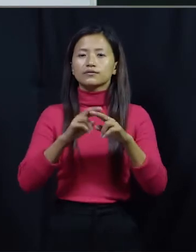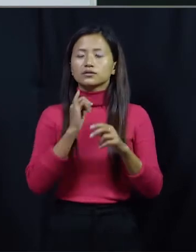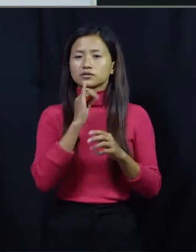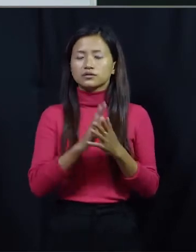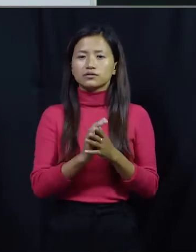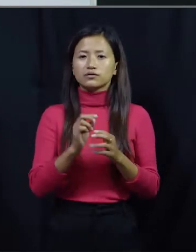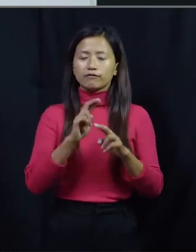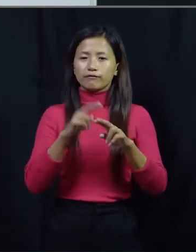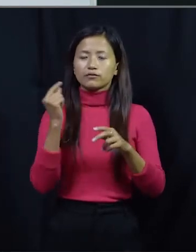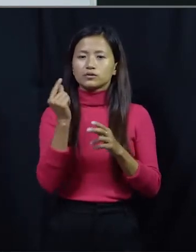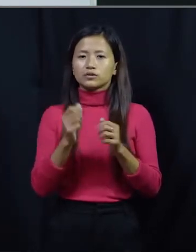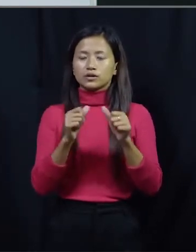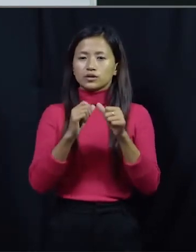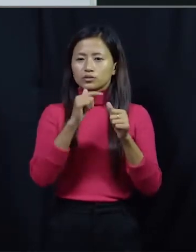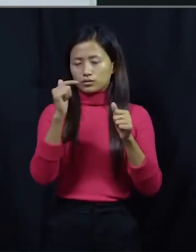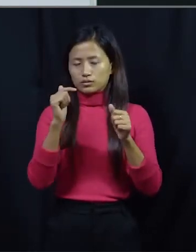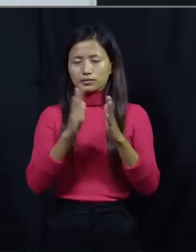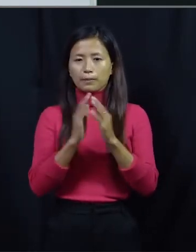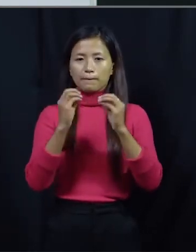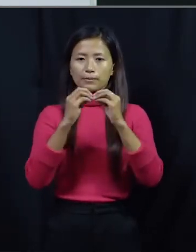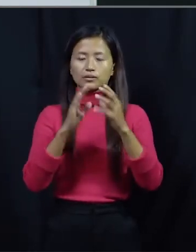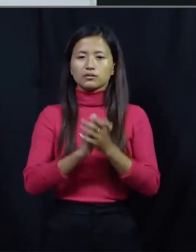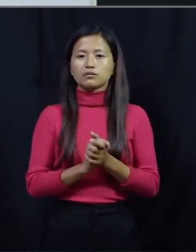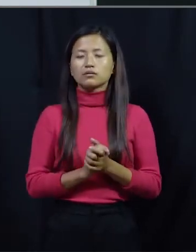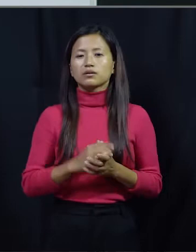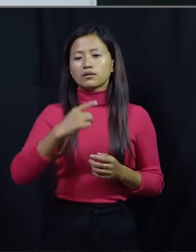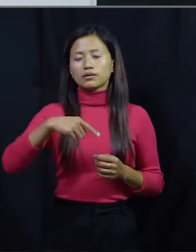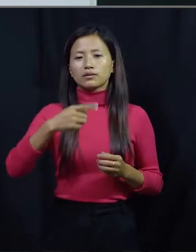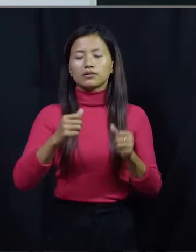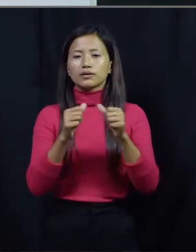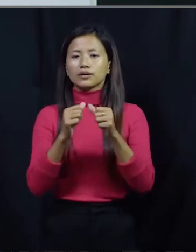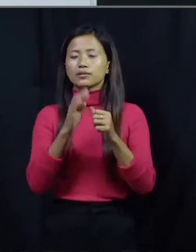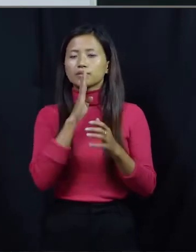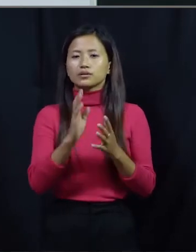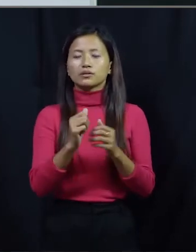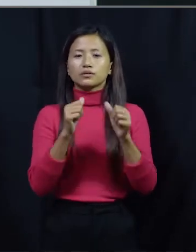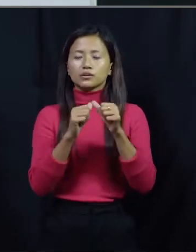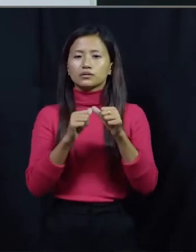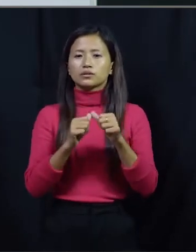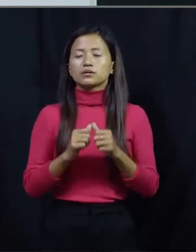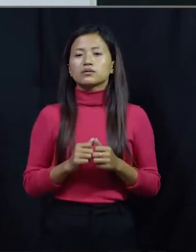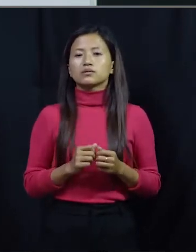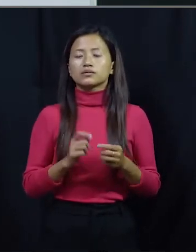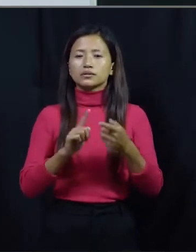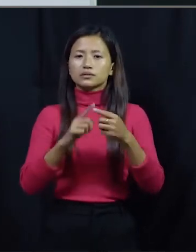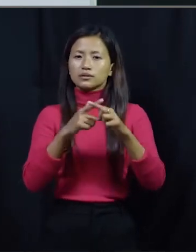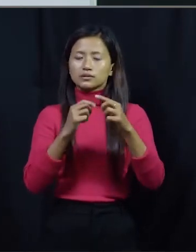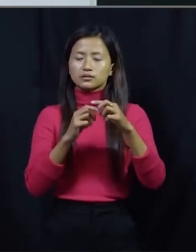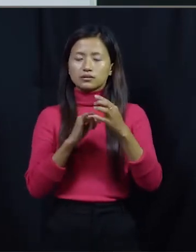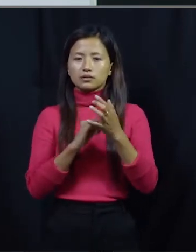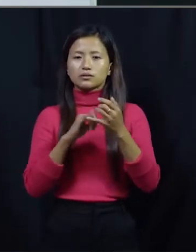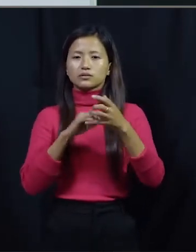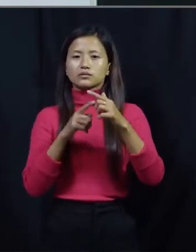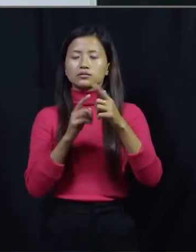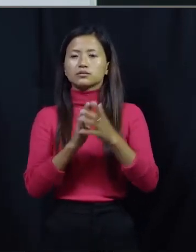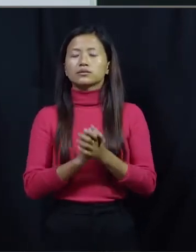from A to B. Okay. So that is for every A belongs to A, there exists. If you write this symbol, it